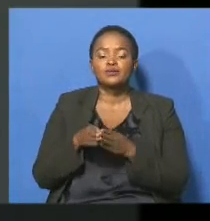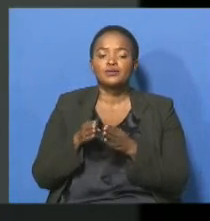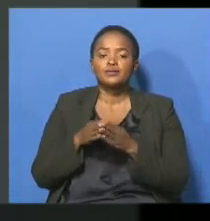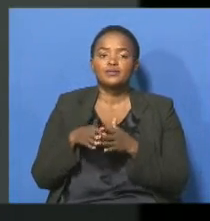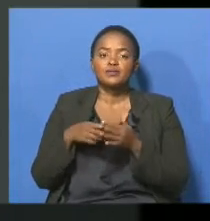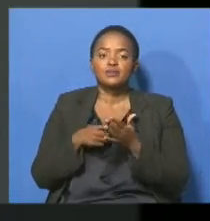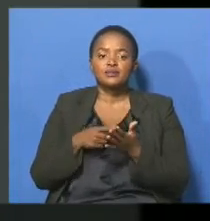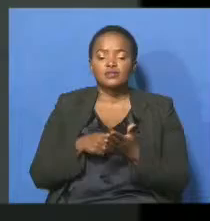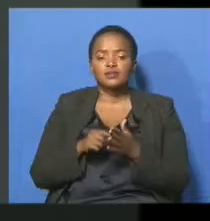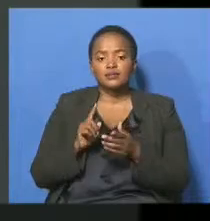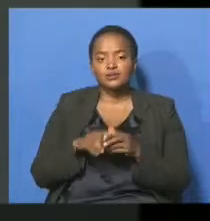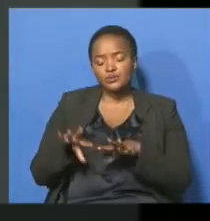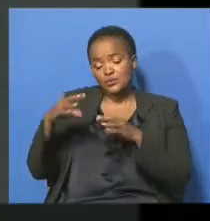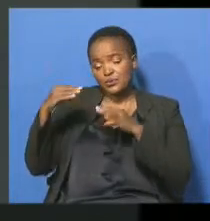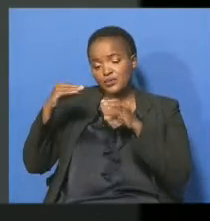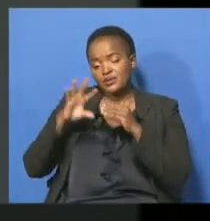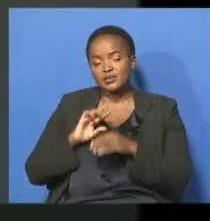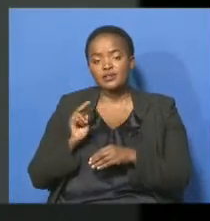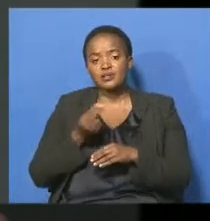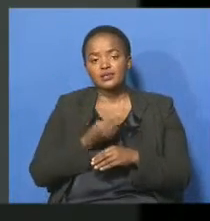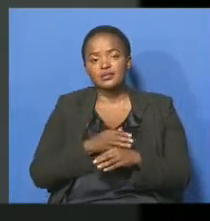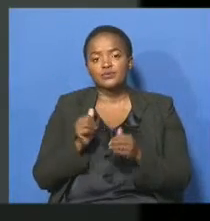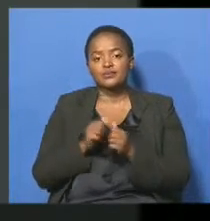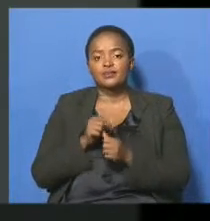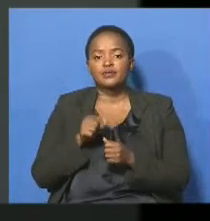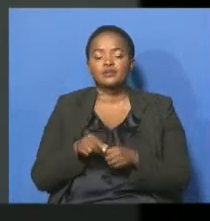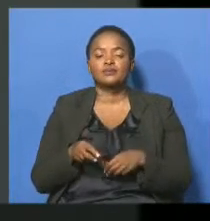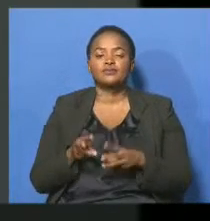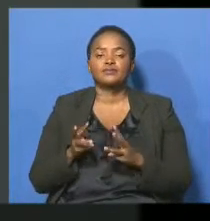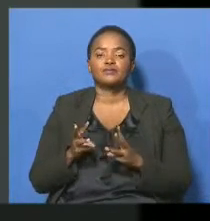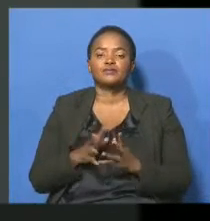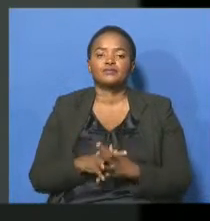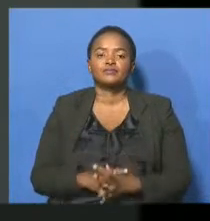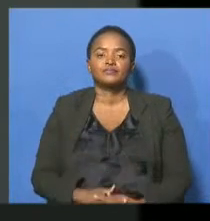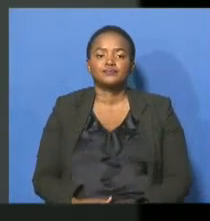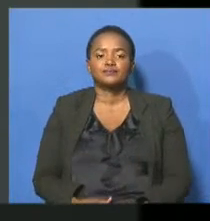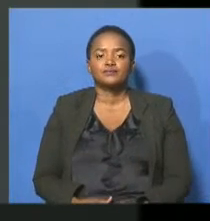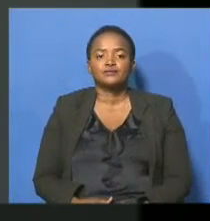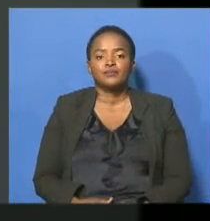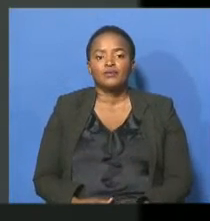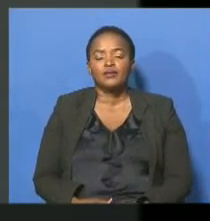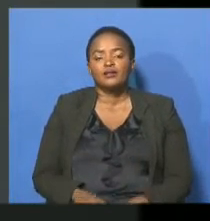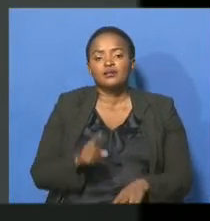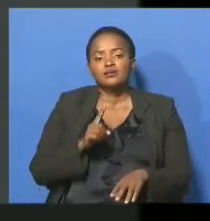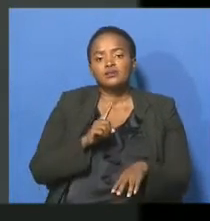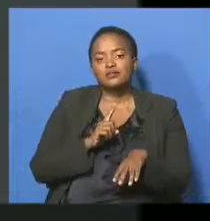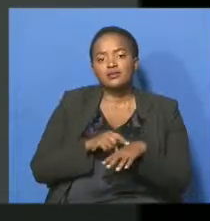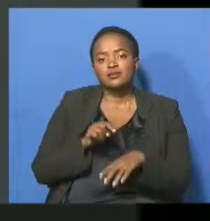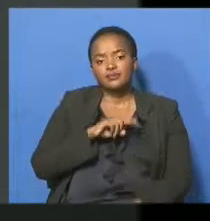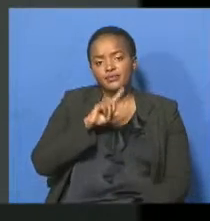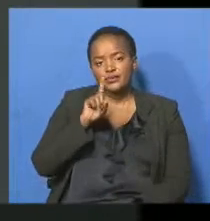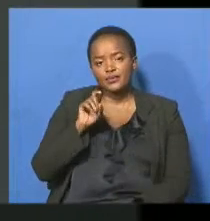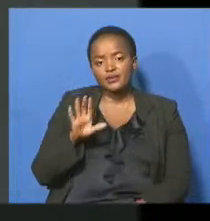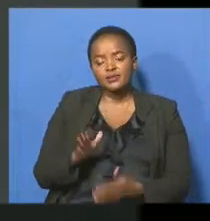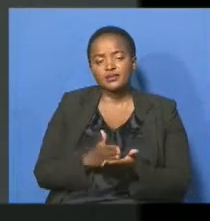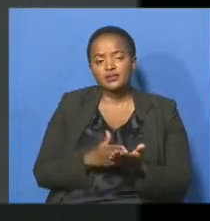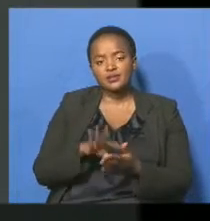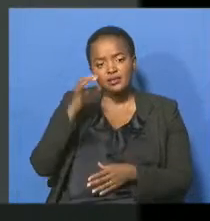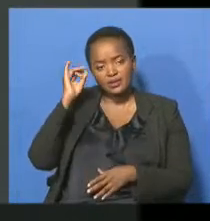bantse ha ba re thatella ka tsela e ntseng jalo. Beng ba mi ke nako ya dipotso le dikakgelo